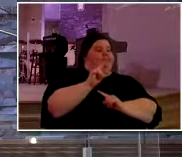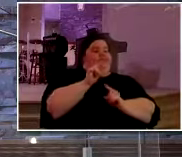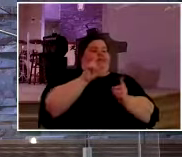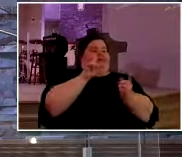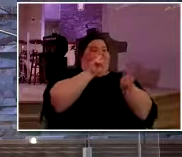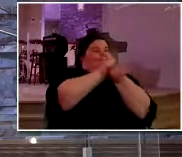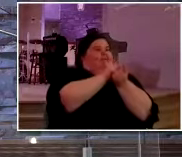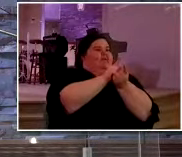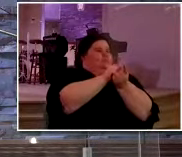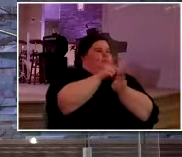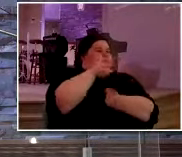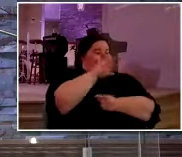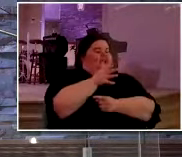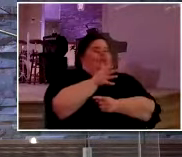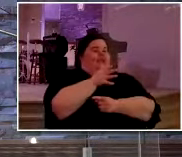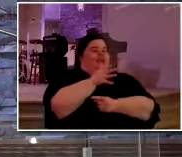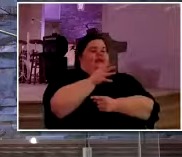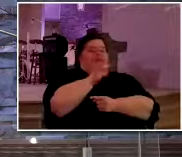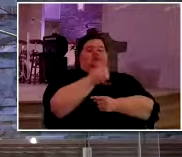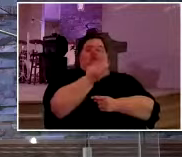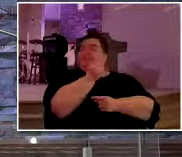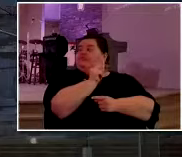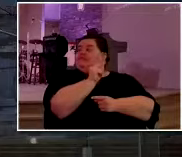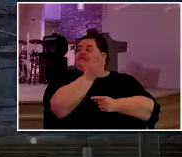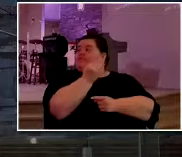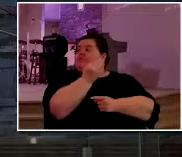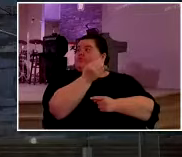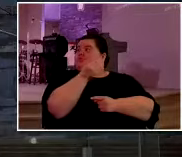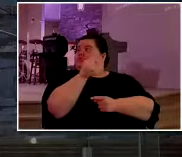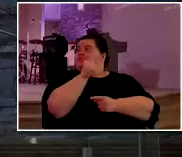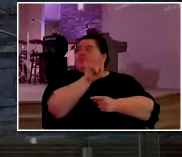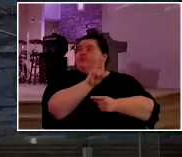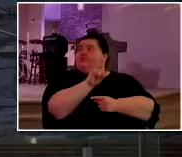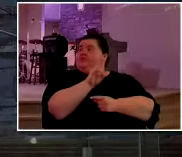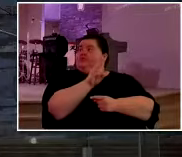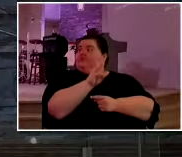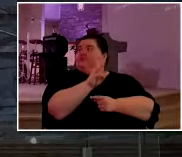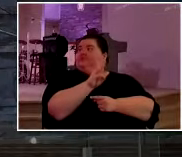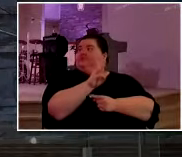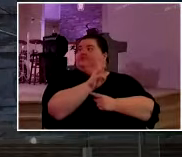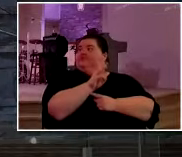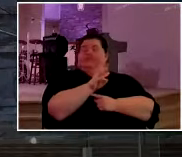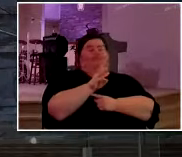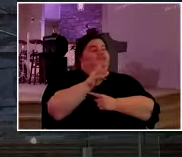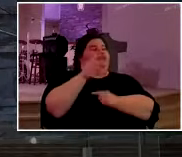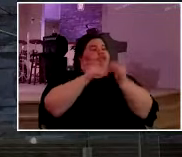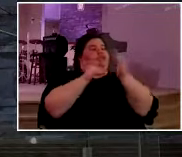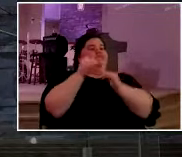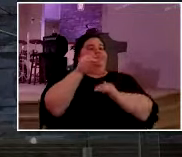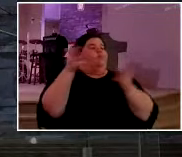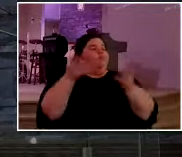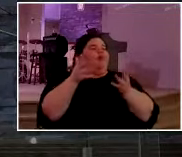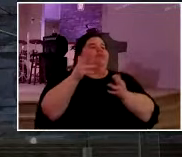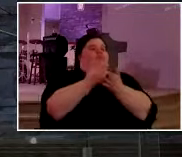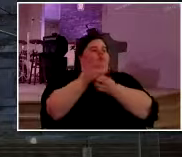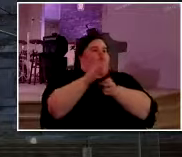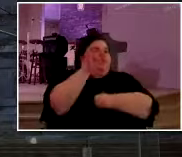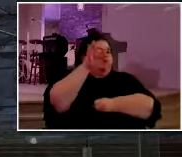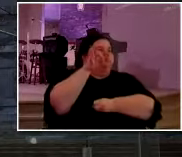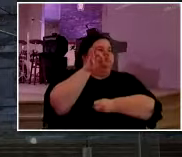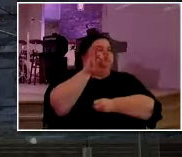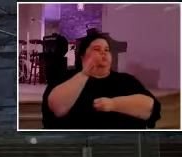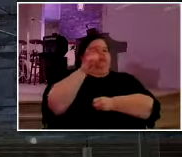He goes on to say what that comforter is in John 14 and 26, that the comforter, which is the Holy Ghost, it will lead